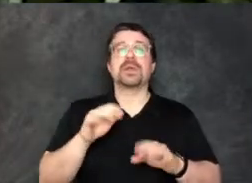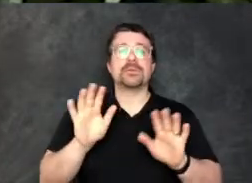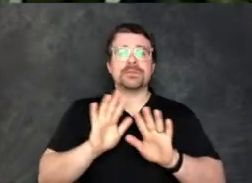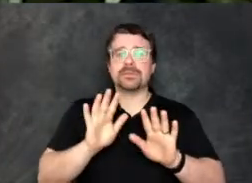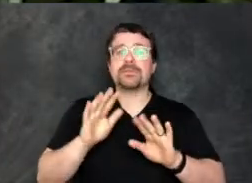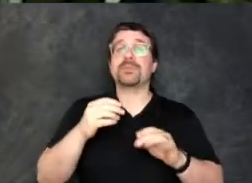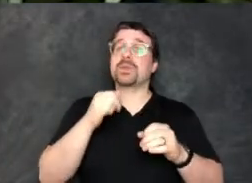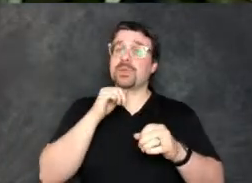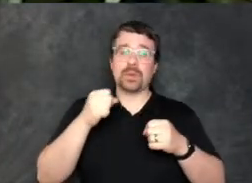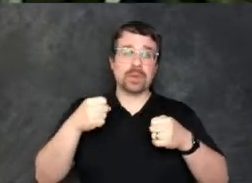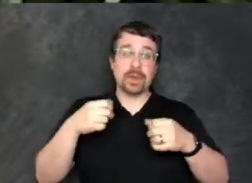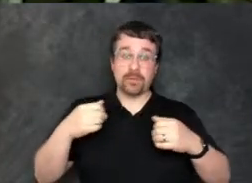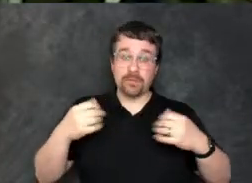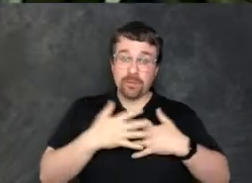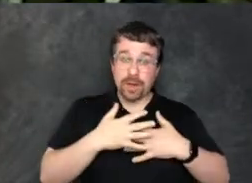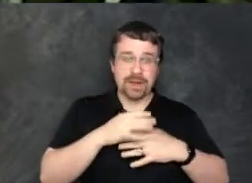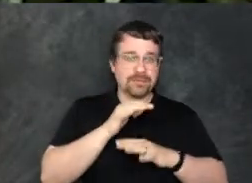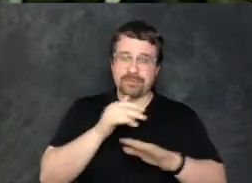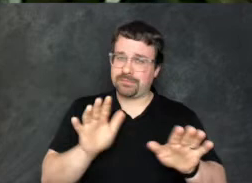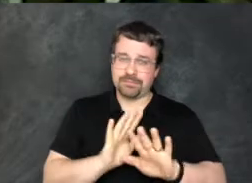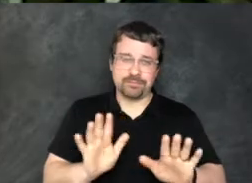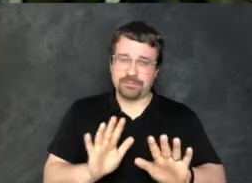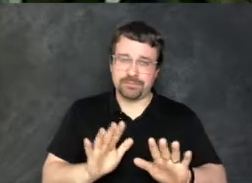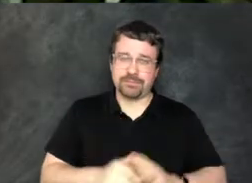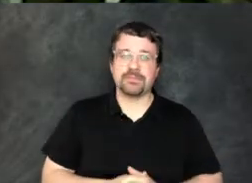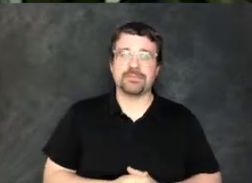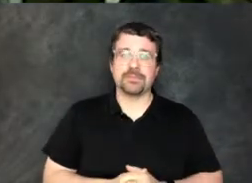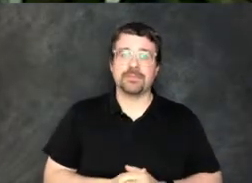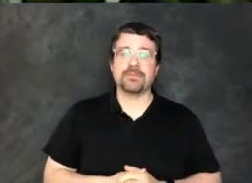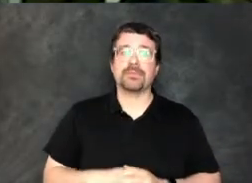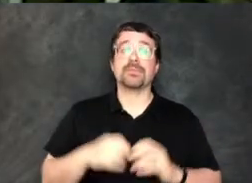troubled, and do not let them be afraid.